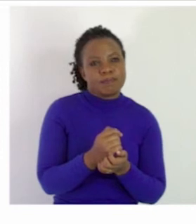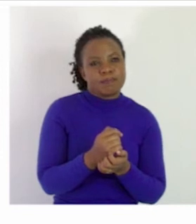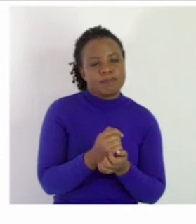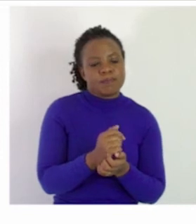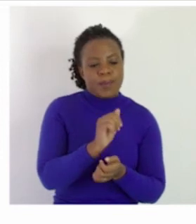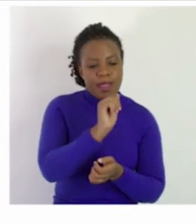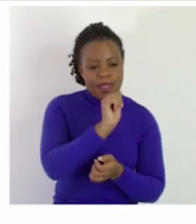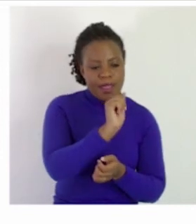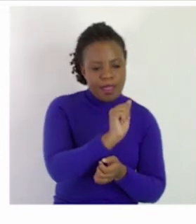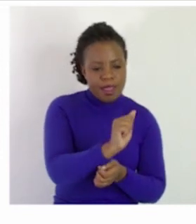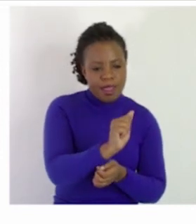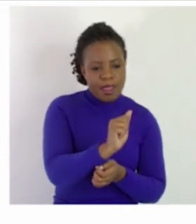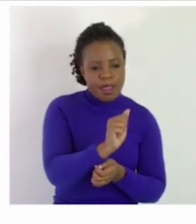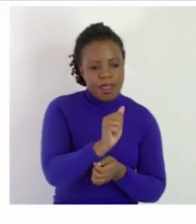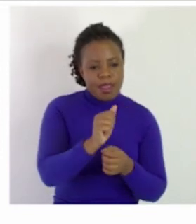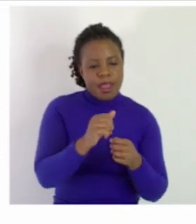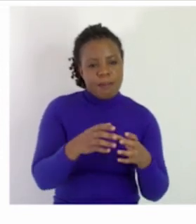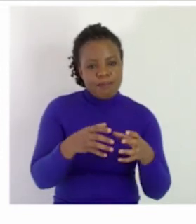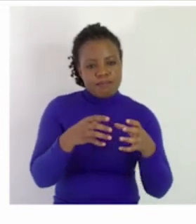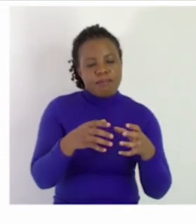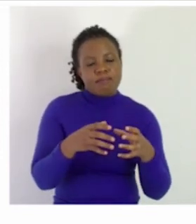a packet of biscuits,